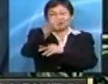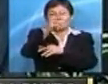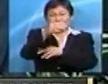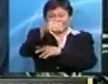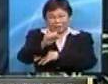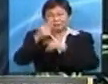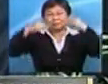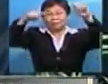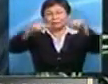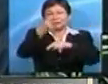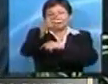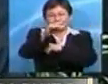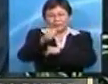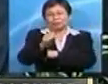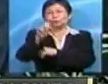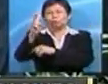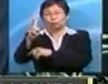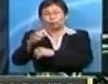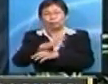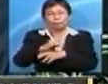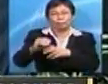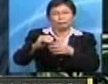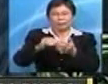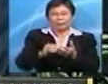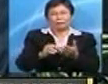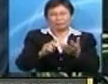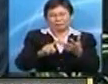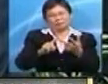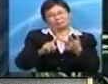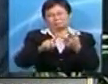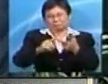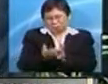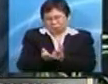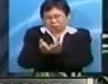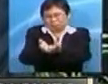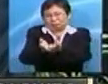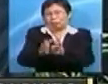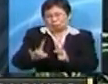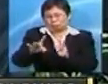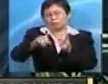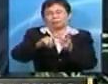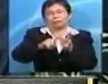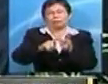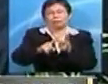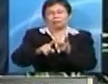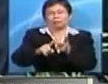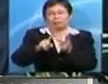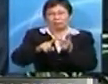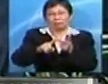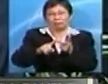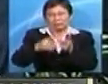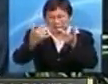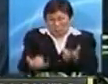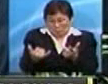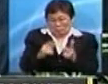the HMAS to Womba, and a merchant vessel, Barclay Pearl, which is currently